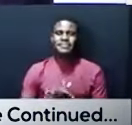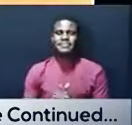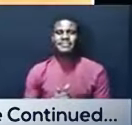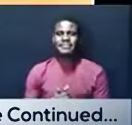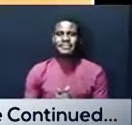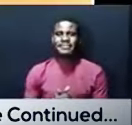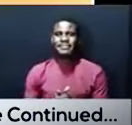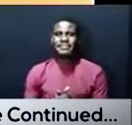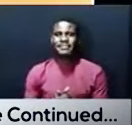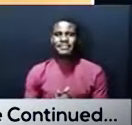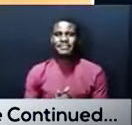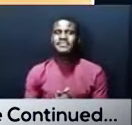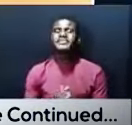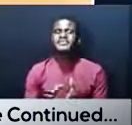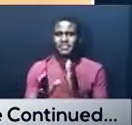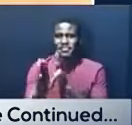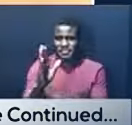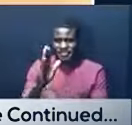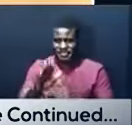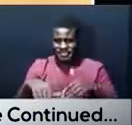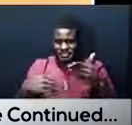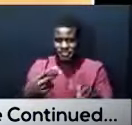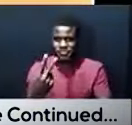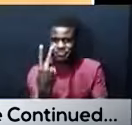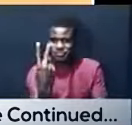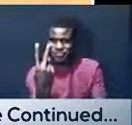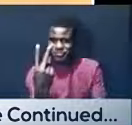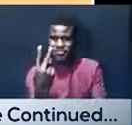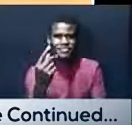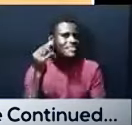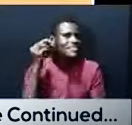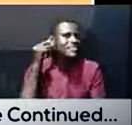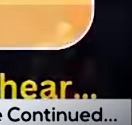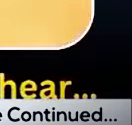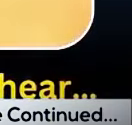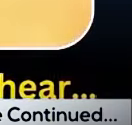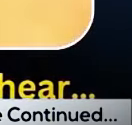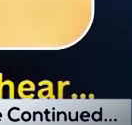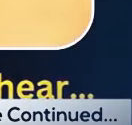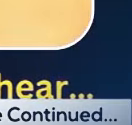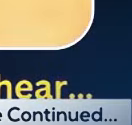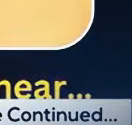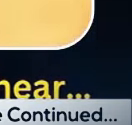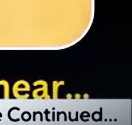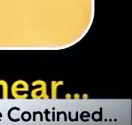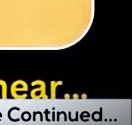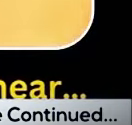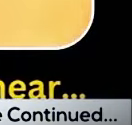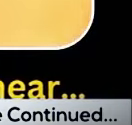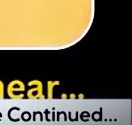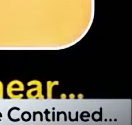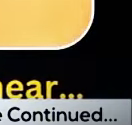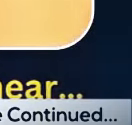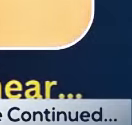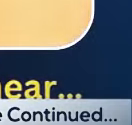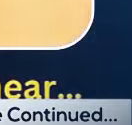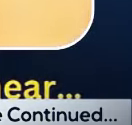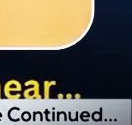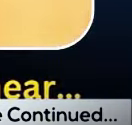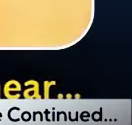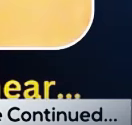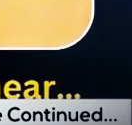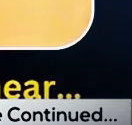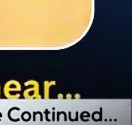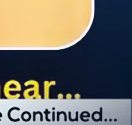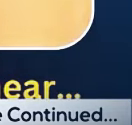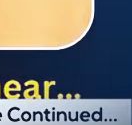Yeah, he gave us 2 years. Hearing is very important. Even James says that be